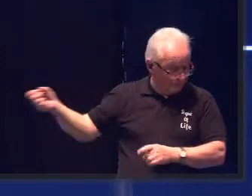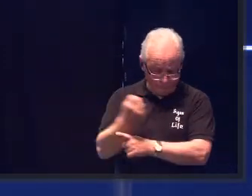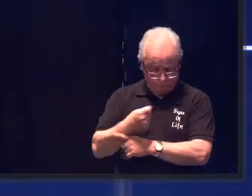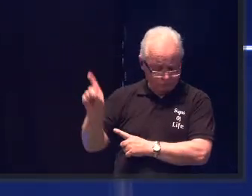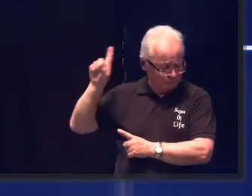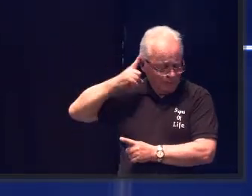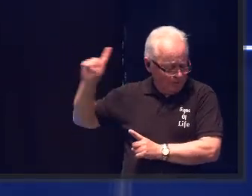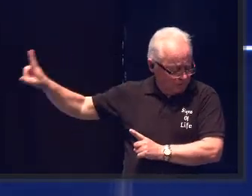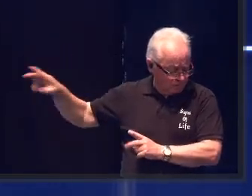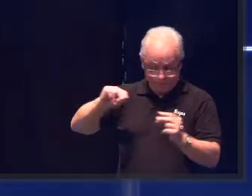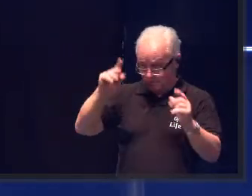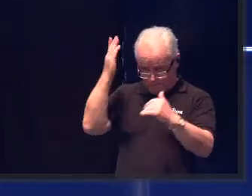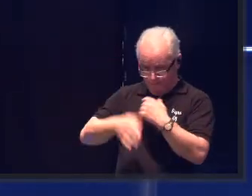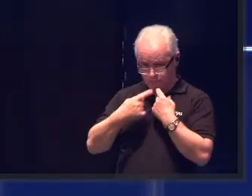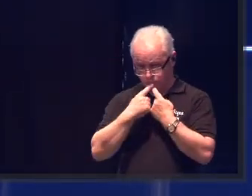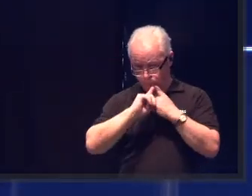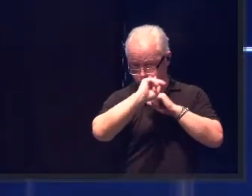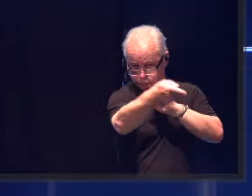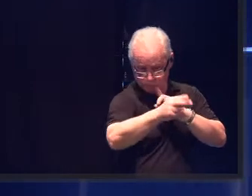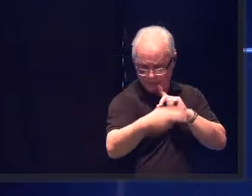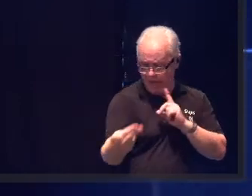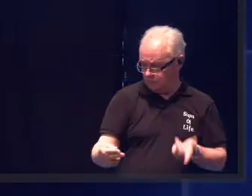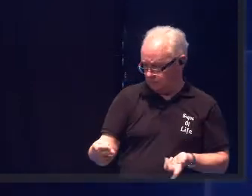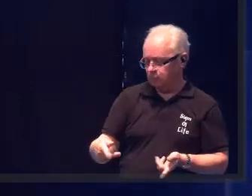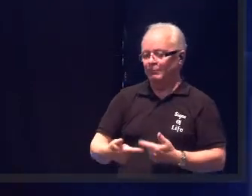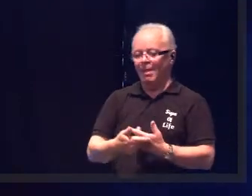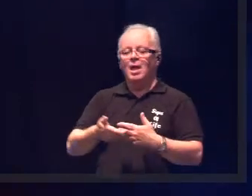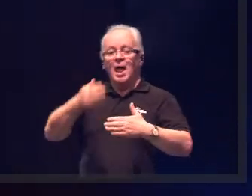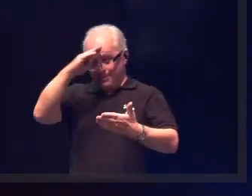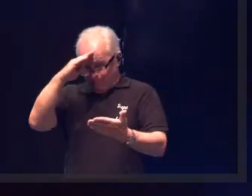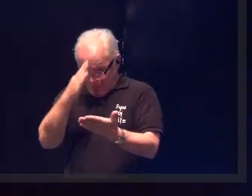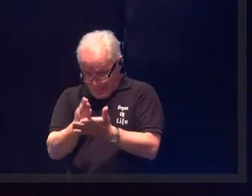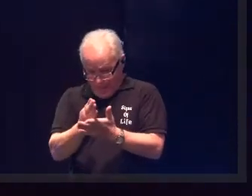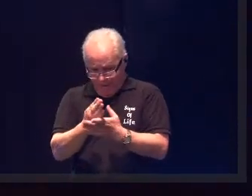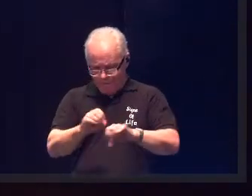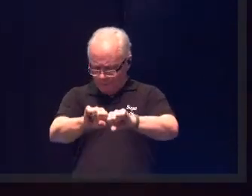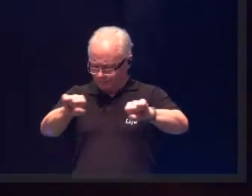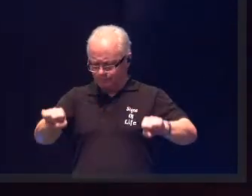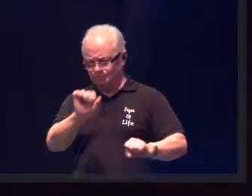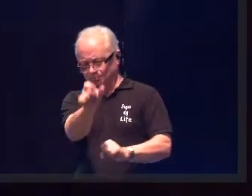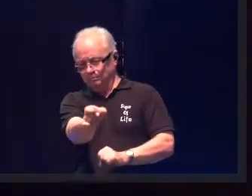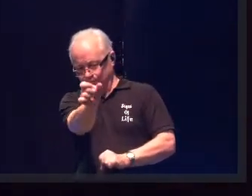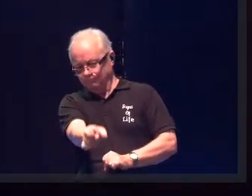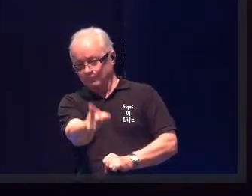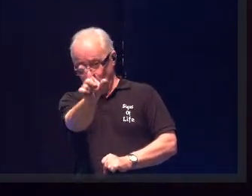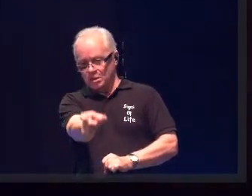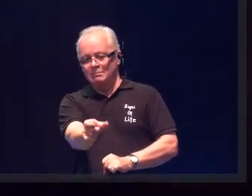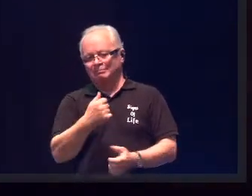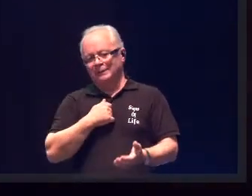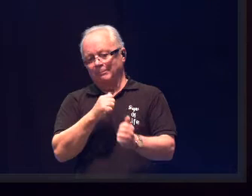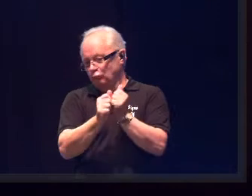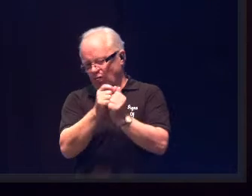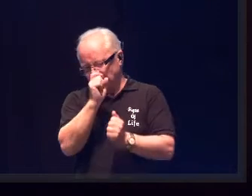you definitely don't repeat it. It means believing that the intention of your brother and sister in Christ was